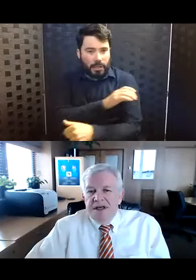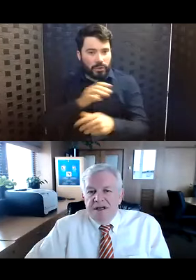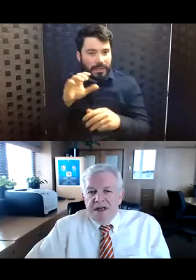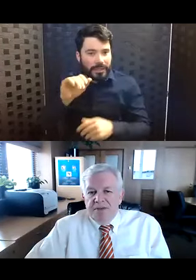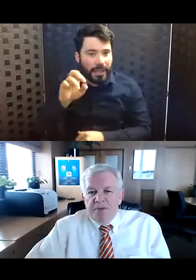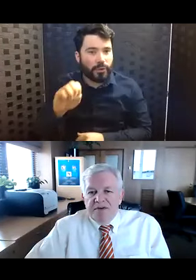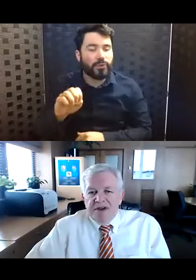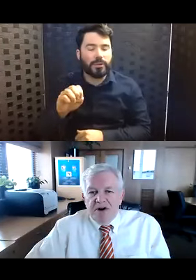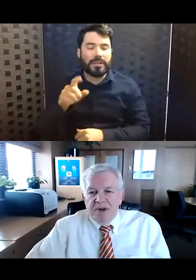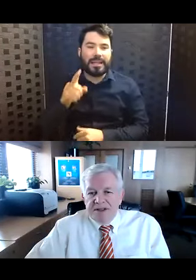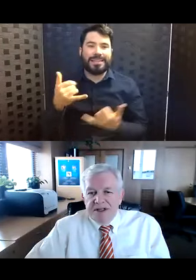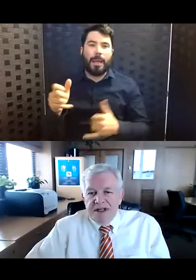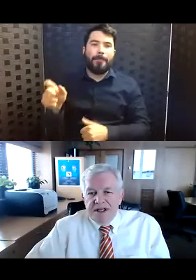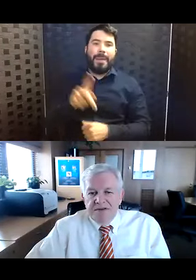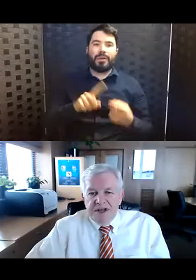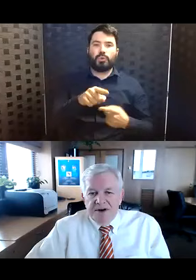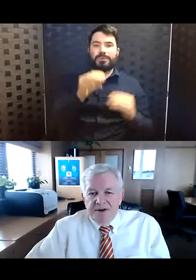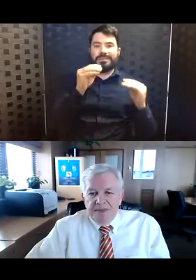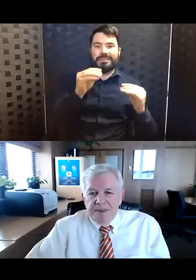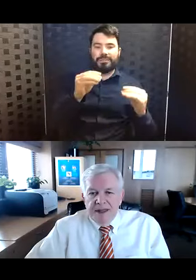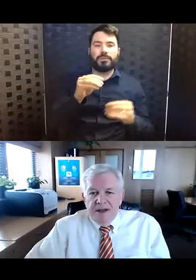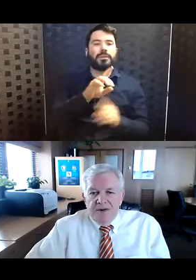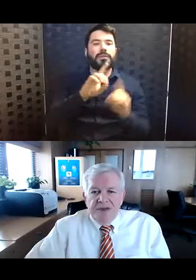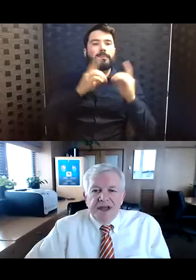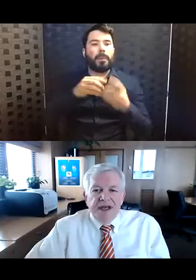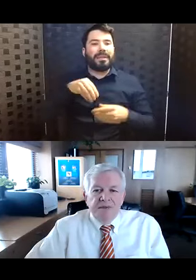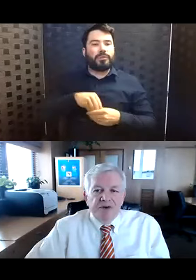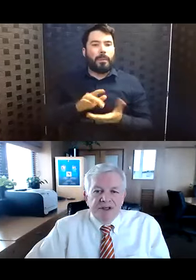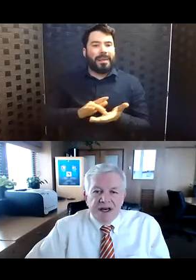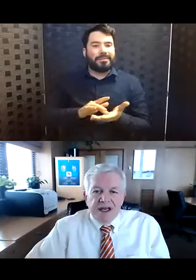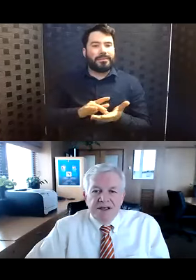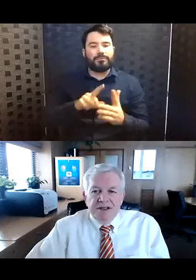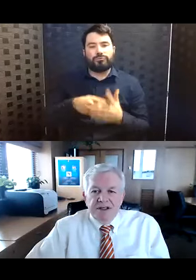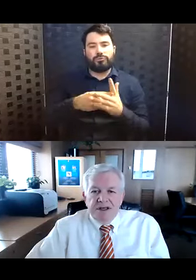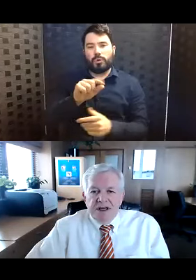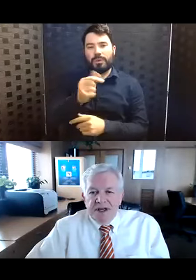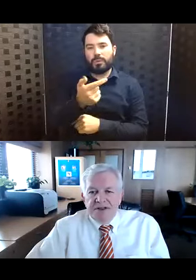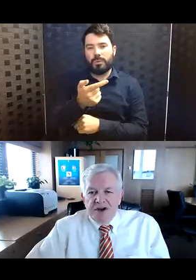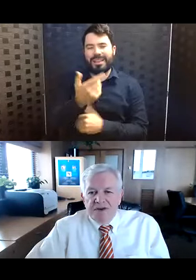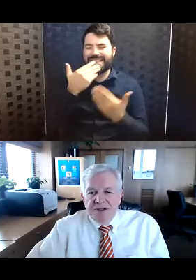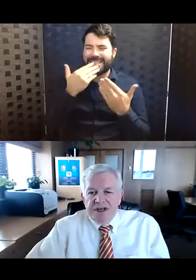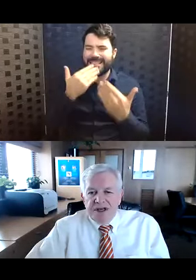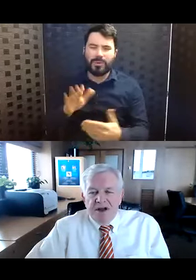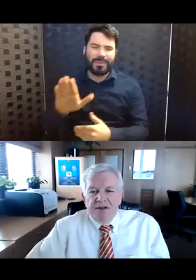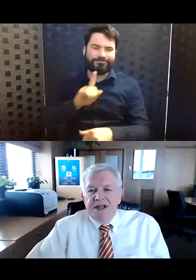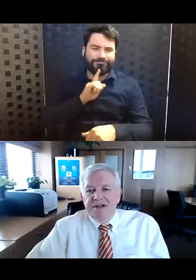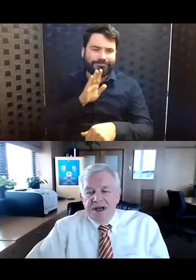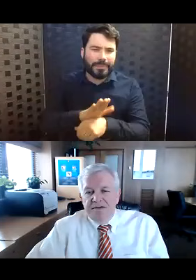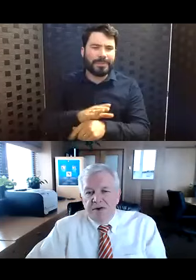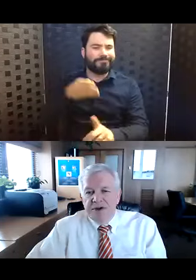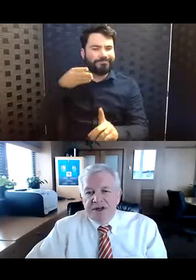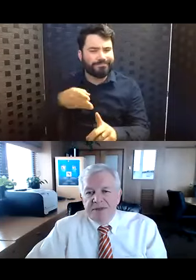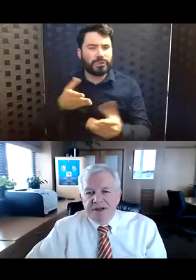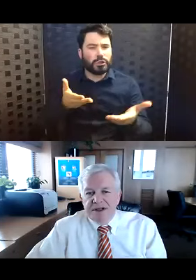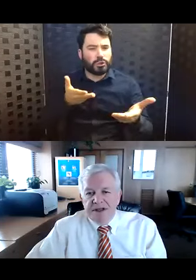the Department of Internal Medicine at the end of the year. We thank him for his dedication, committed service, and all that he's done